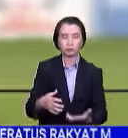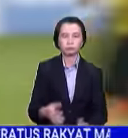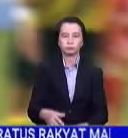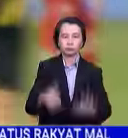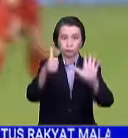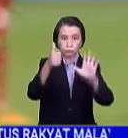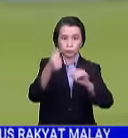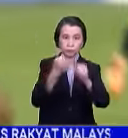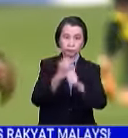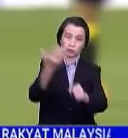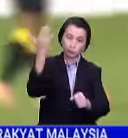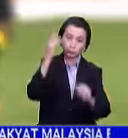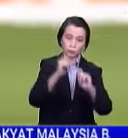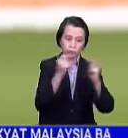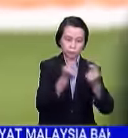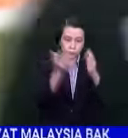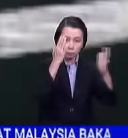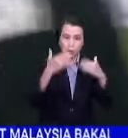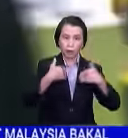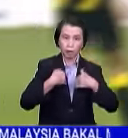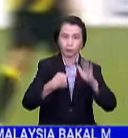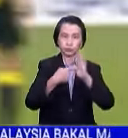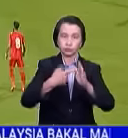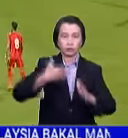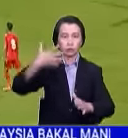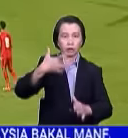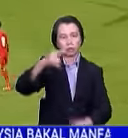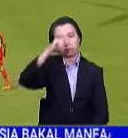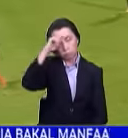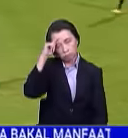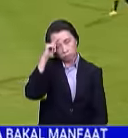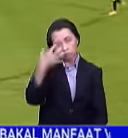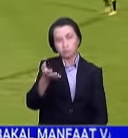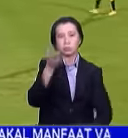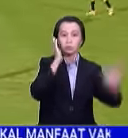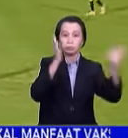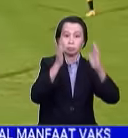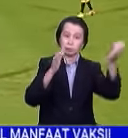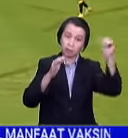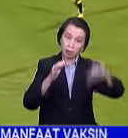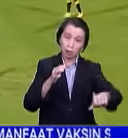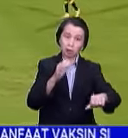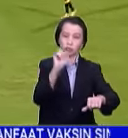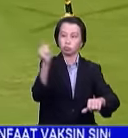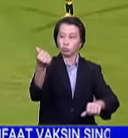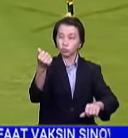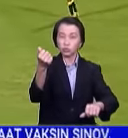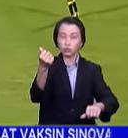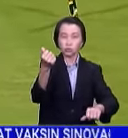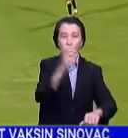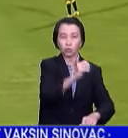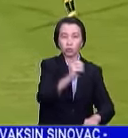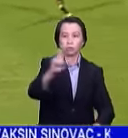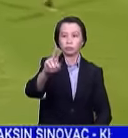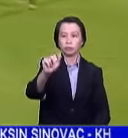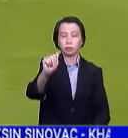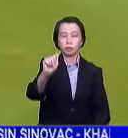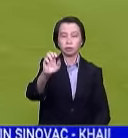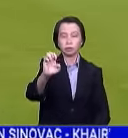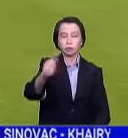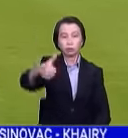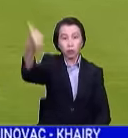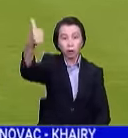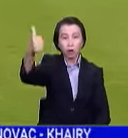6 tahun lalu, skuad Harimau Malaya pernah mencatat sejarah hitam apabila Malaysia tewas 10-0 kepada tuan rumah UAE